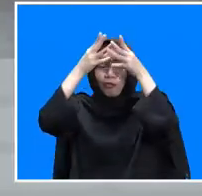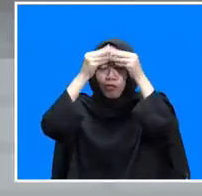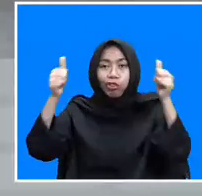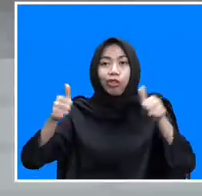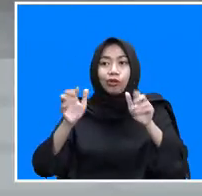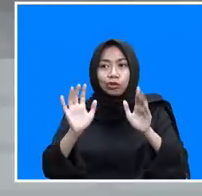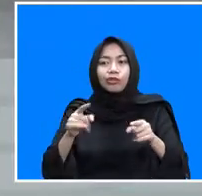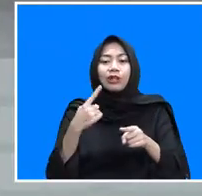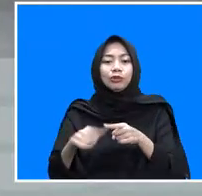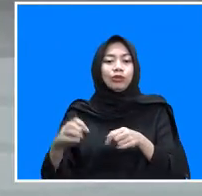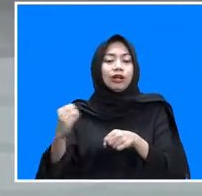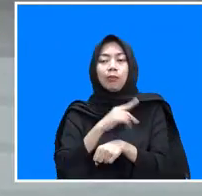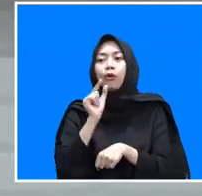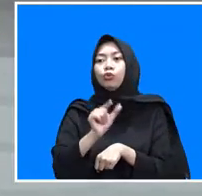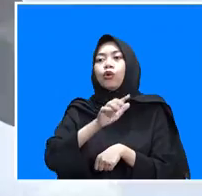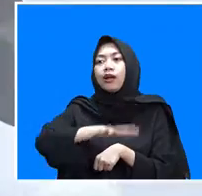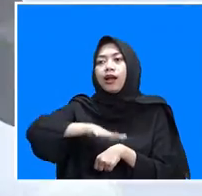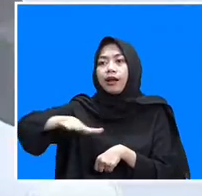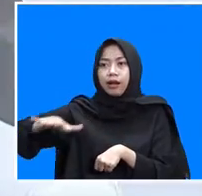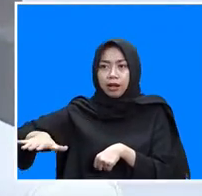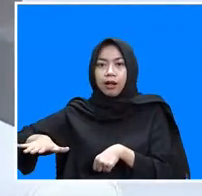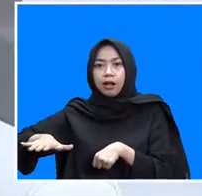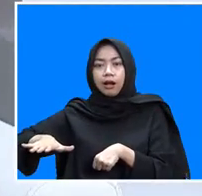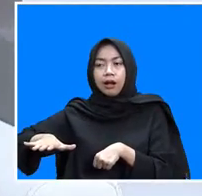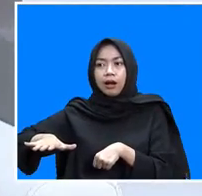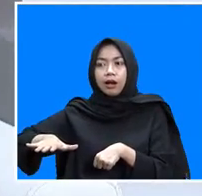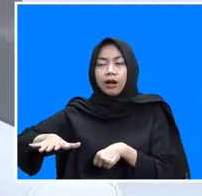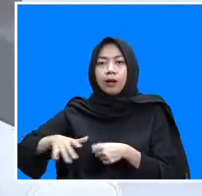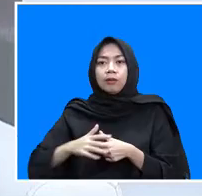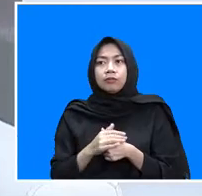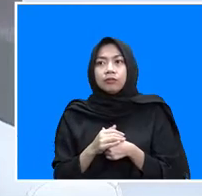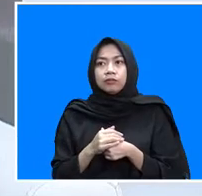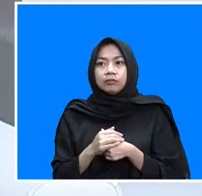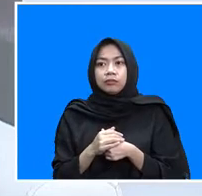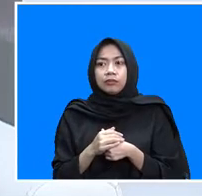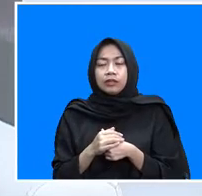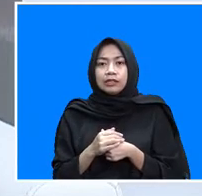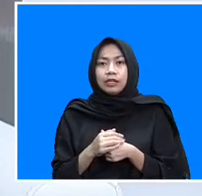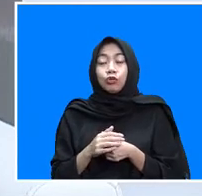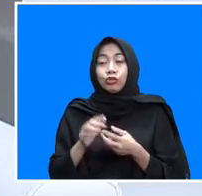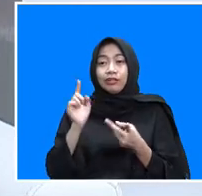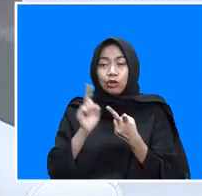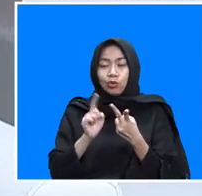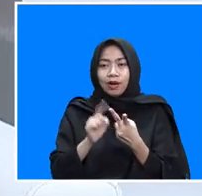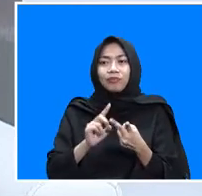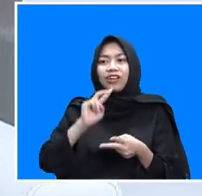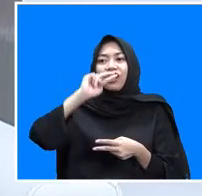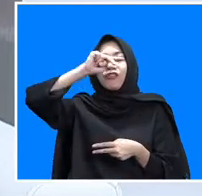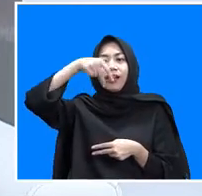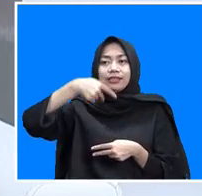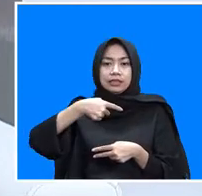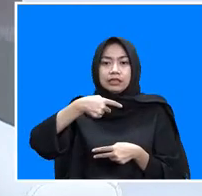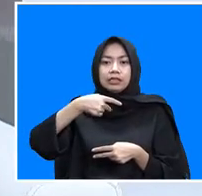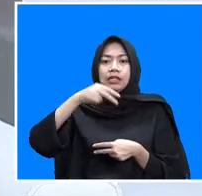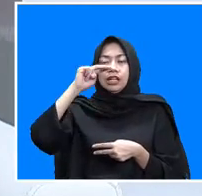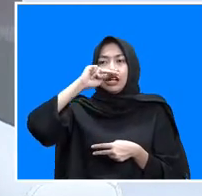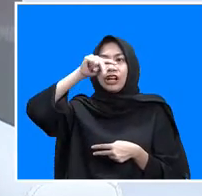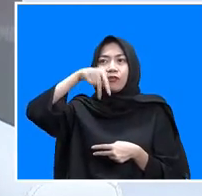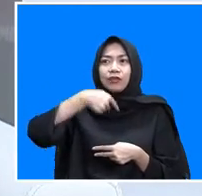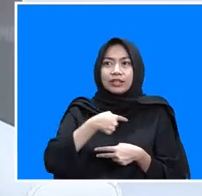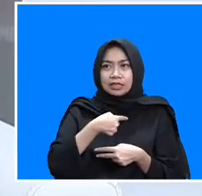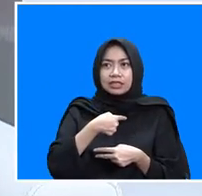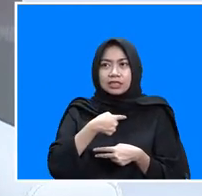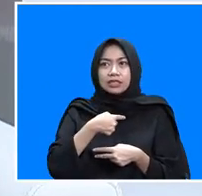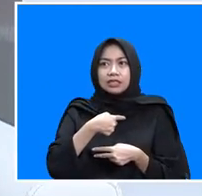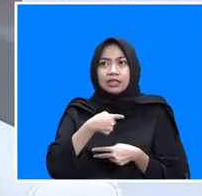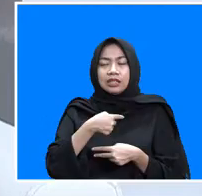of children. Mm-hmm. And I mean, that's, I think also to reflect that, households themselves have been very